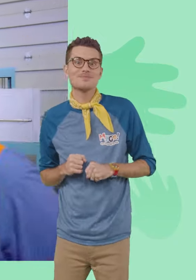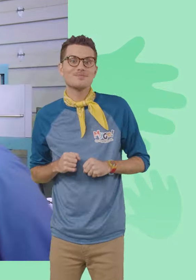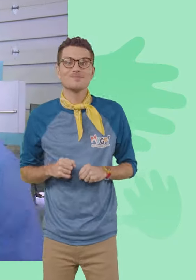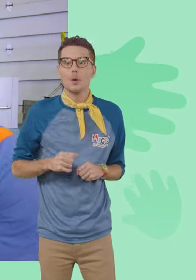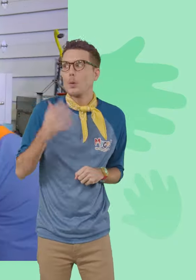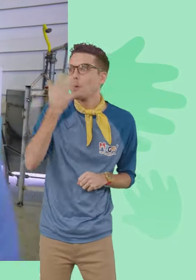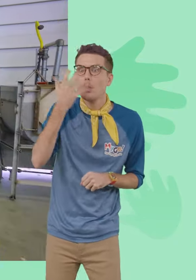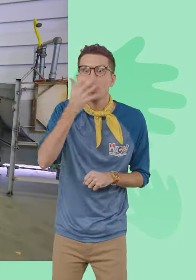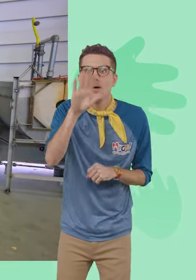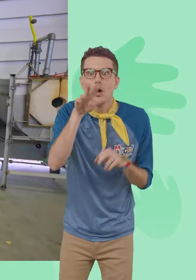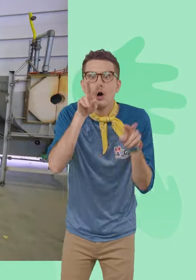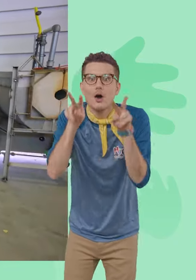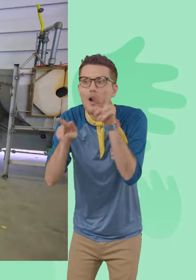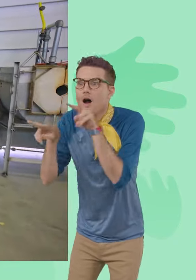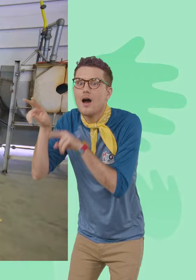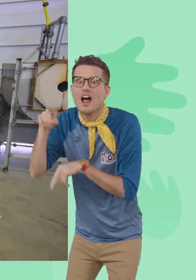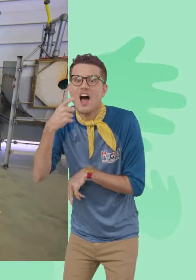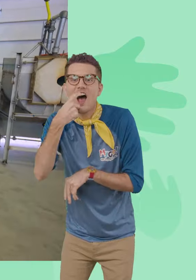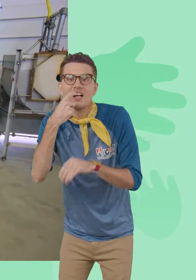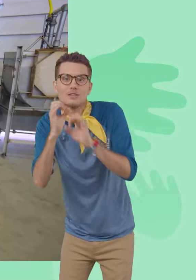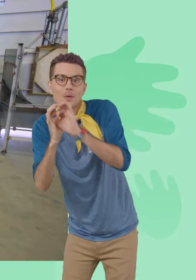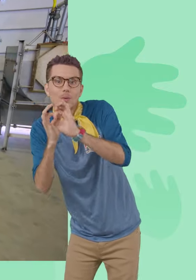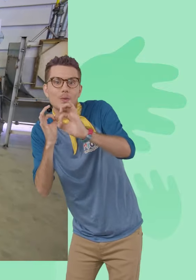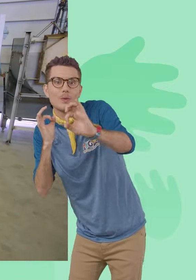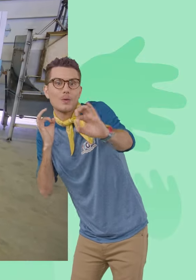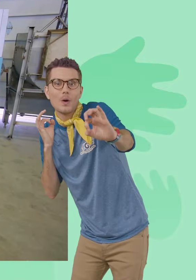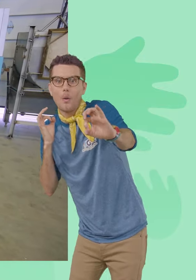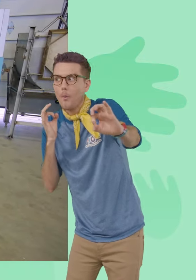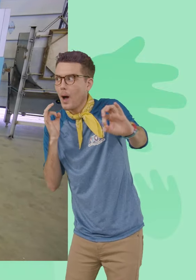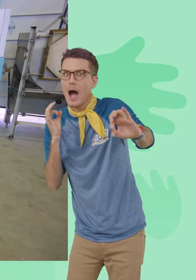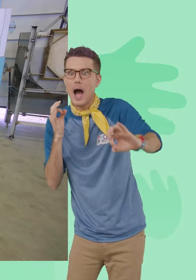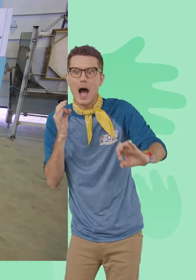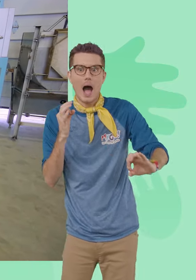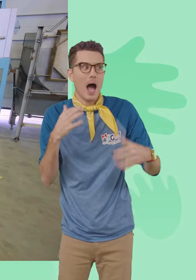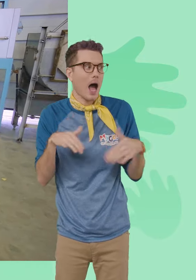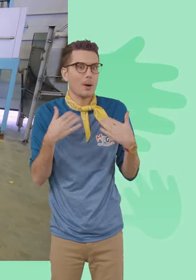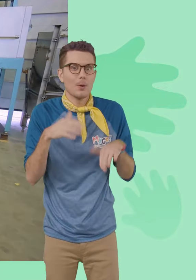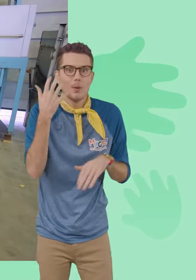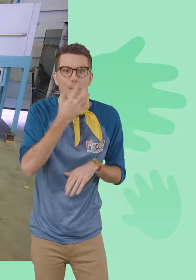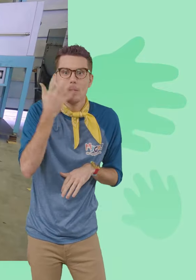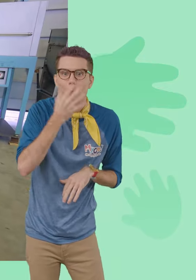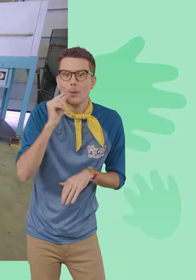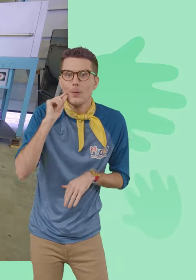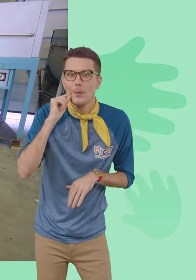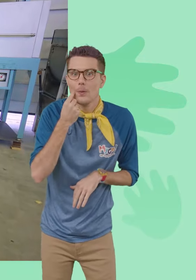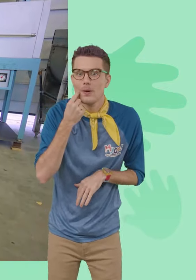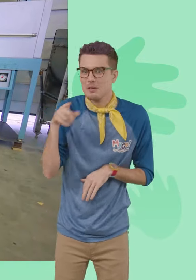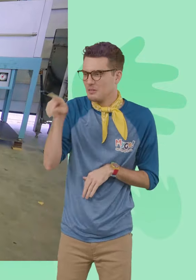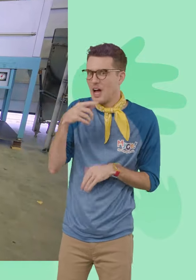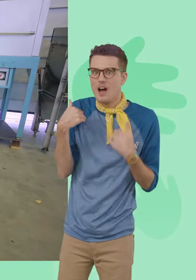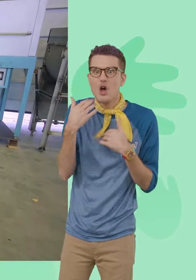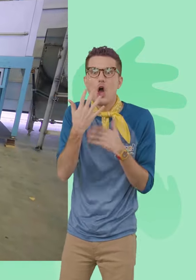Wow, look at all these glass rods. Whoa, so cool. They have colors